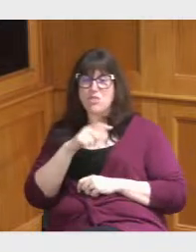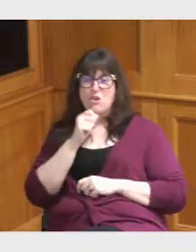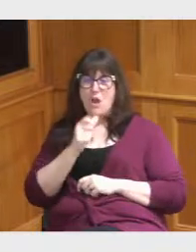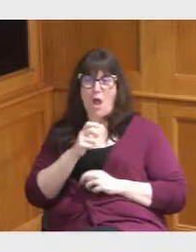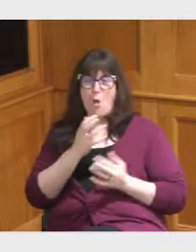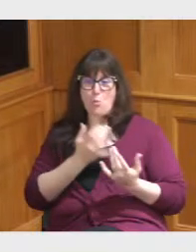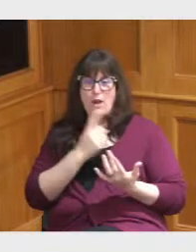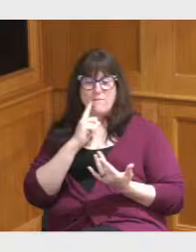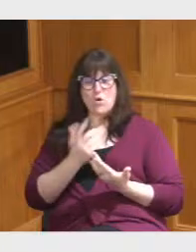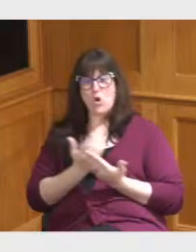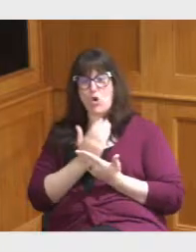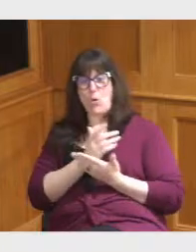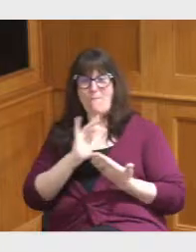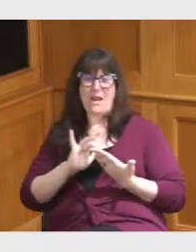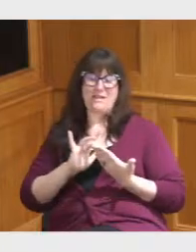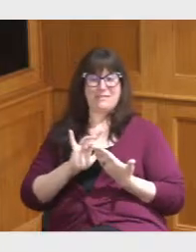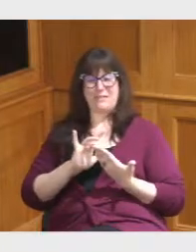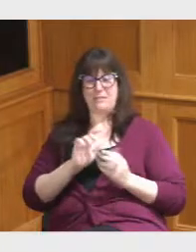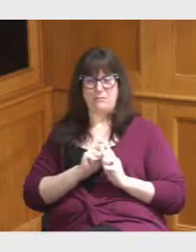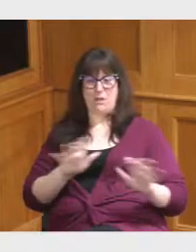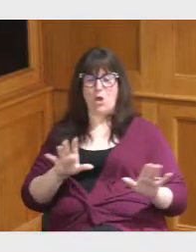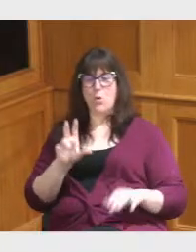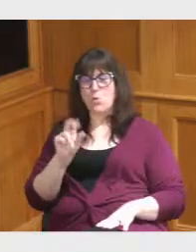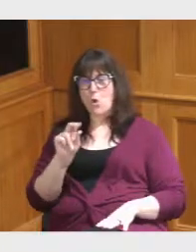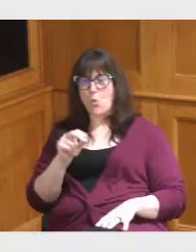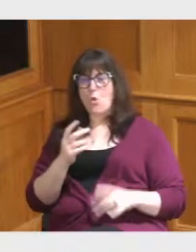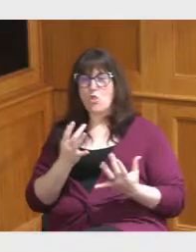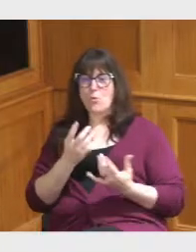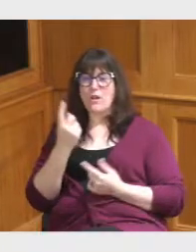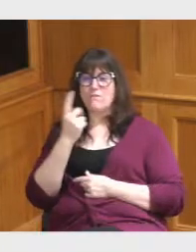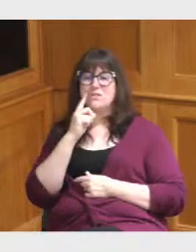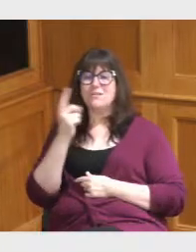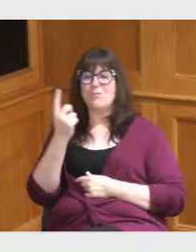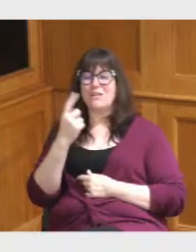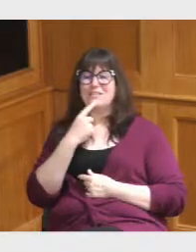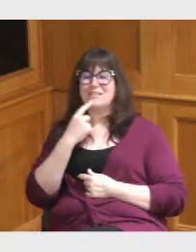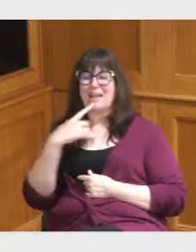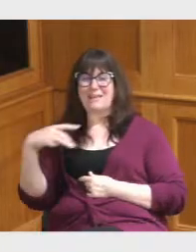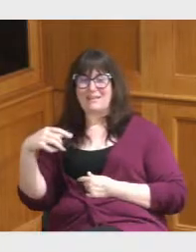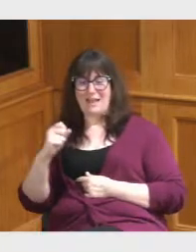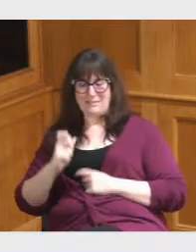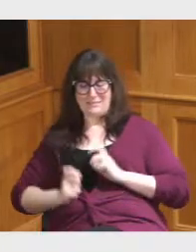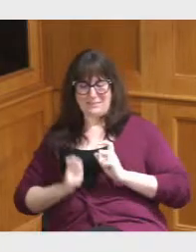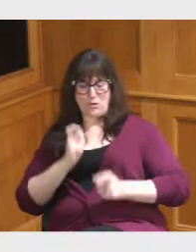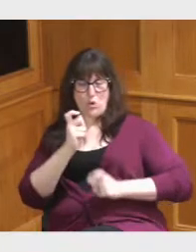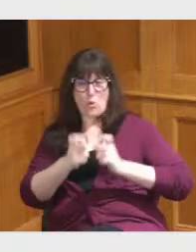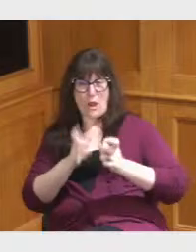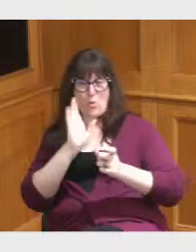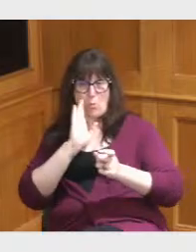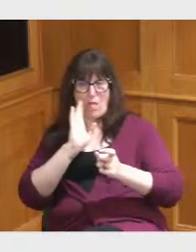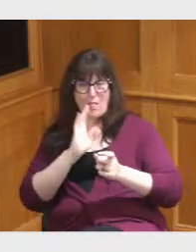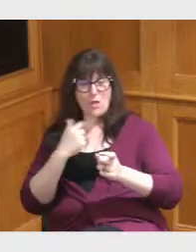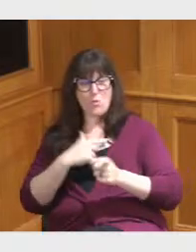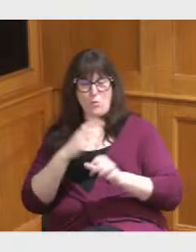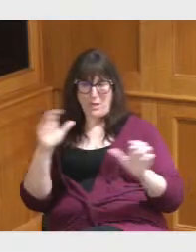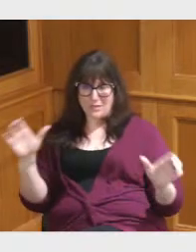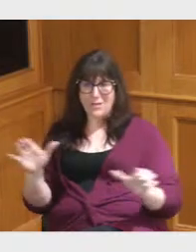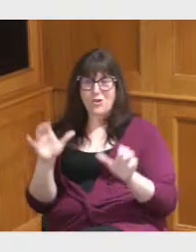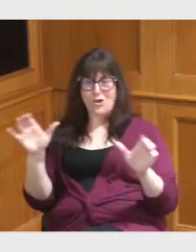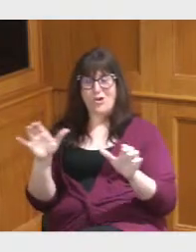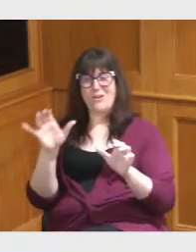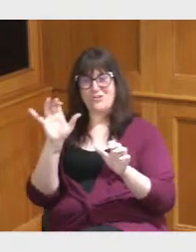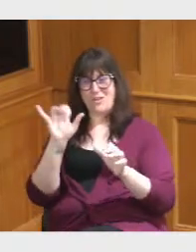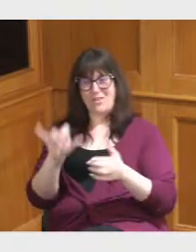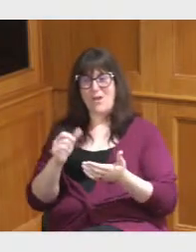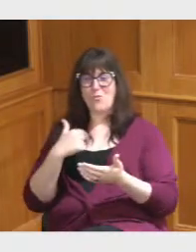medicine to come out to save their life. They're waiting for someone to say yes to donation. And that's what we try to encourage and do. So we thank